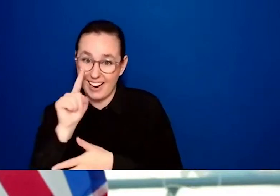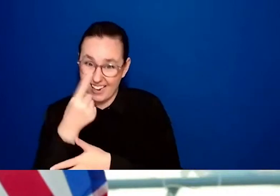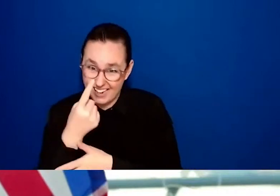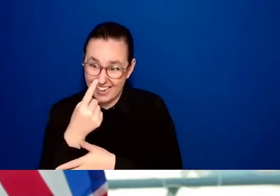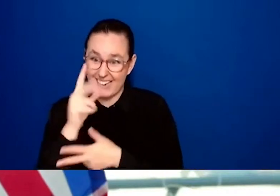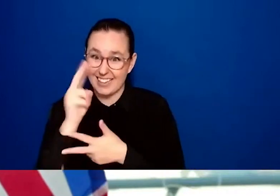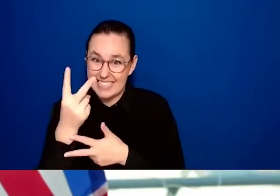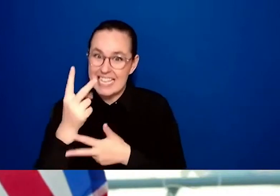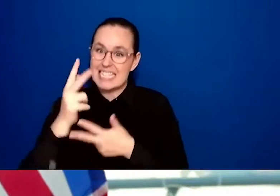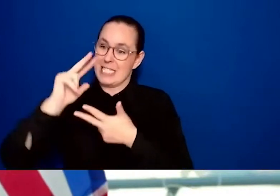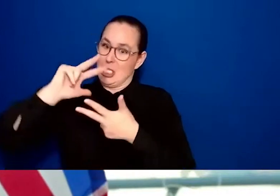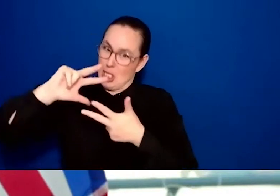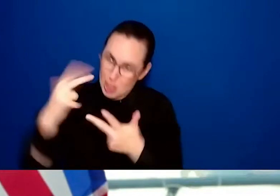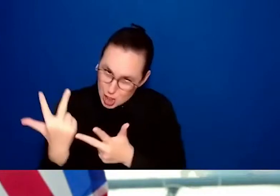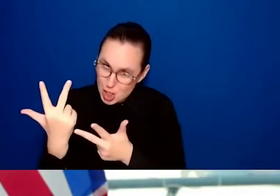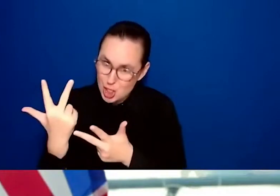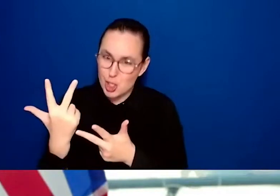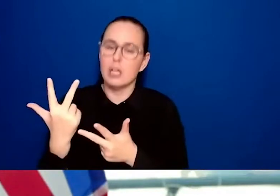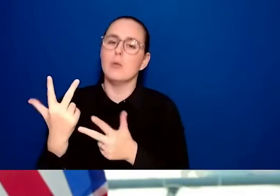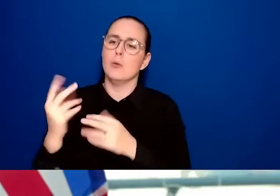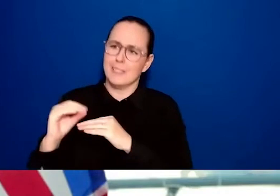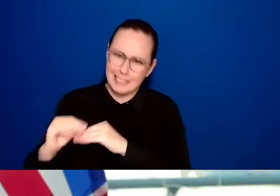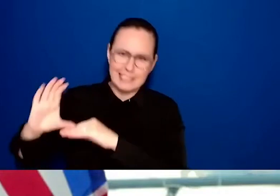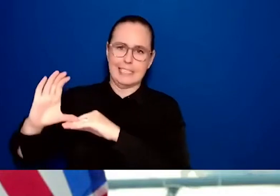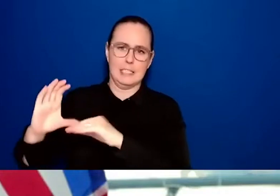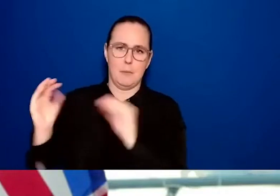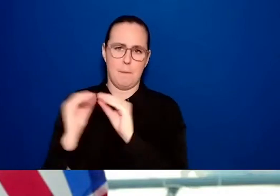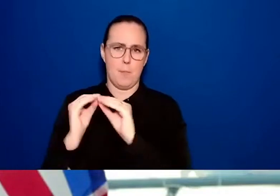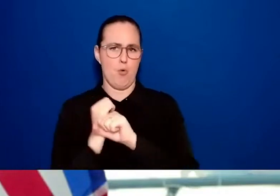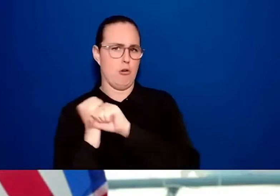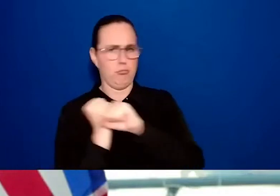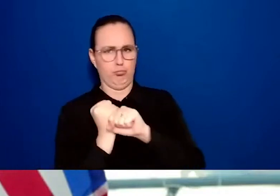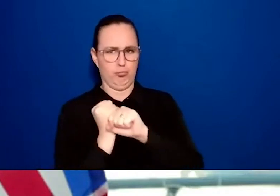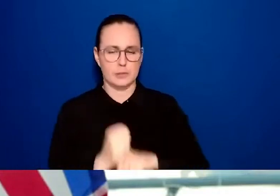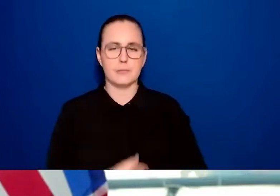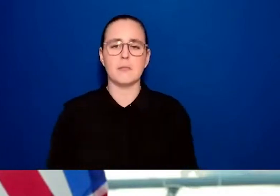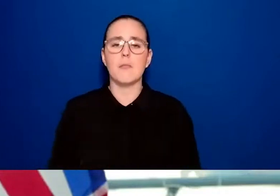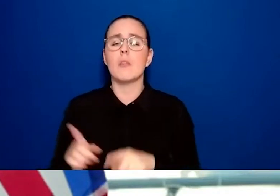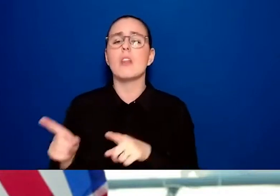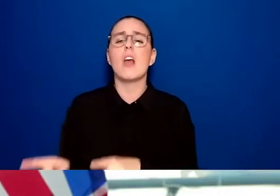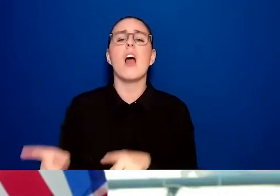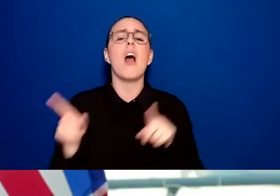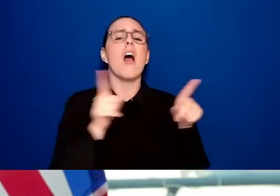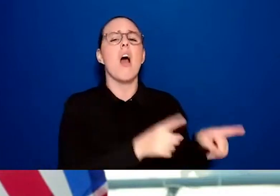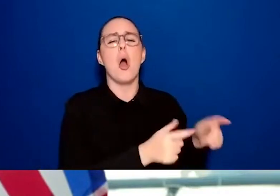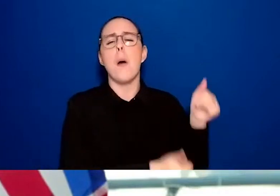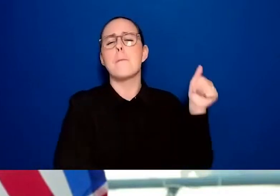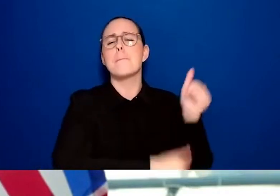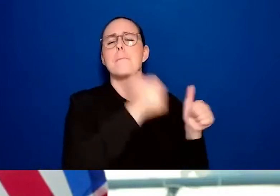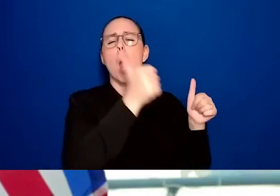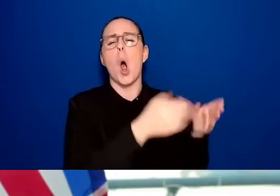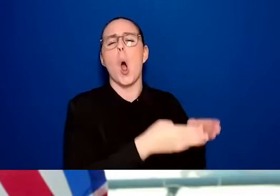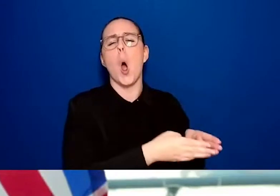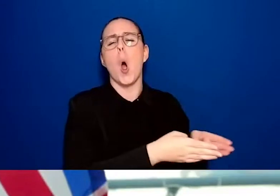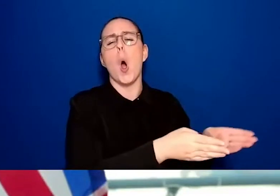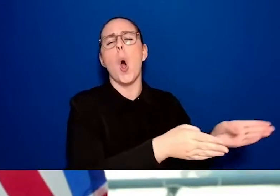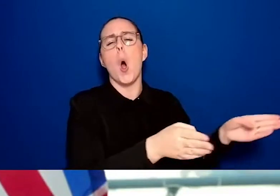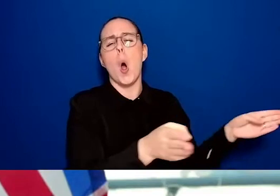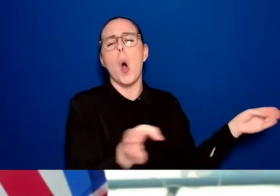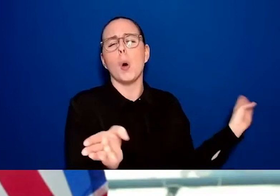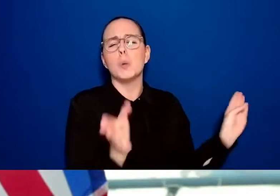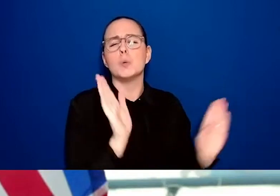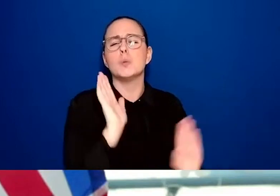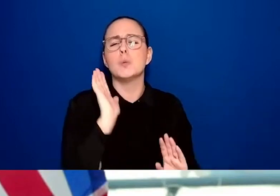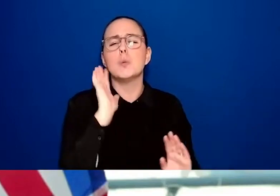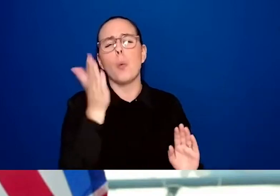good immune response, we tend to see that fading over time. And so one of the things that we're doing to monitor that is what we